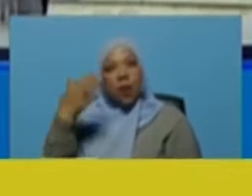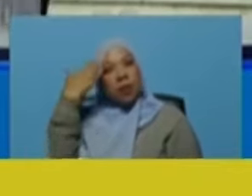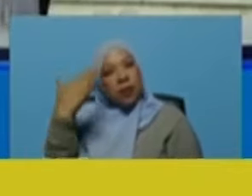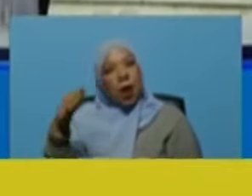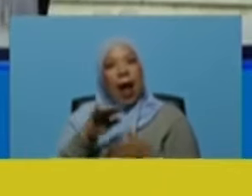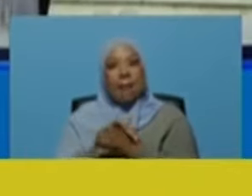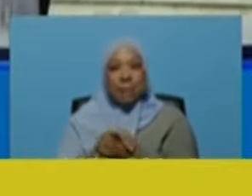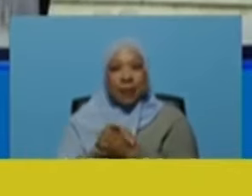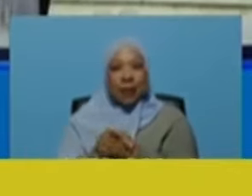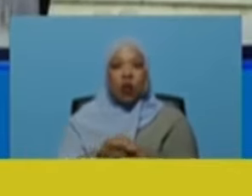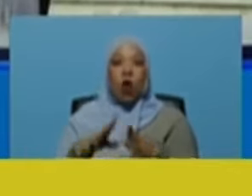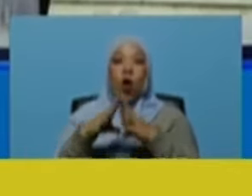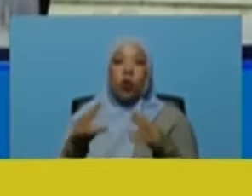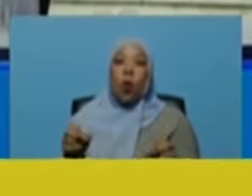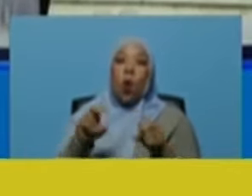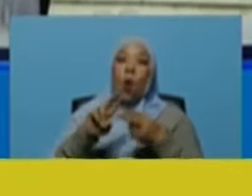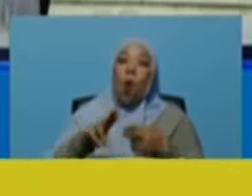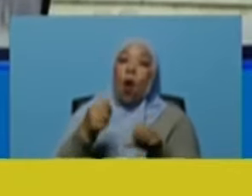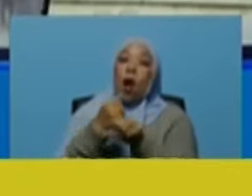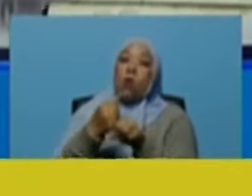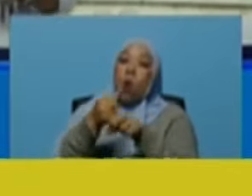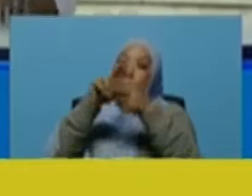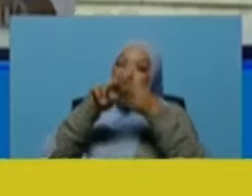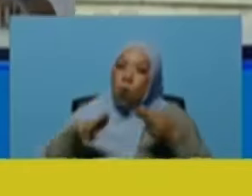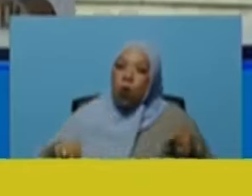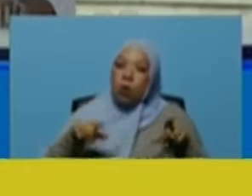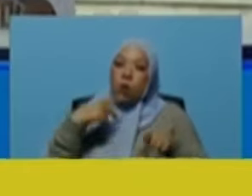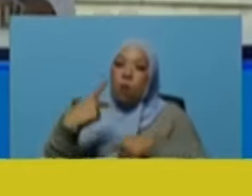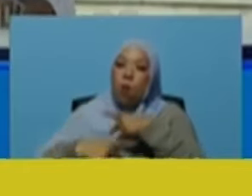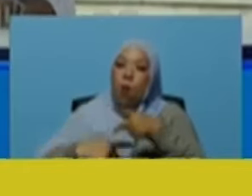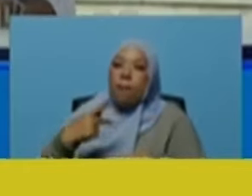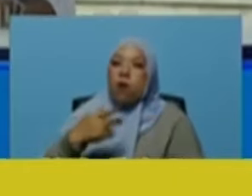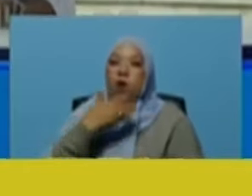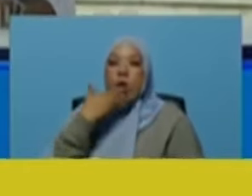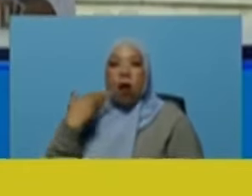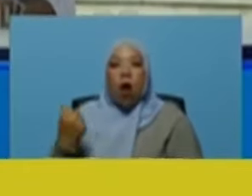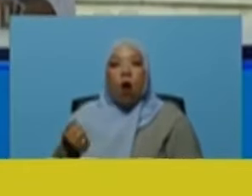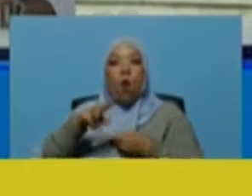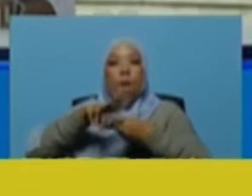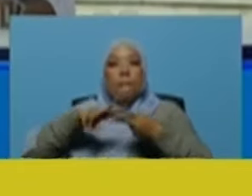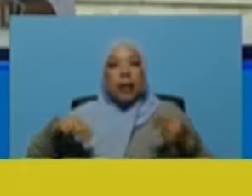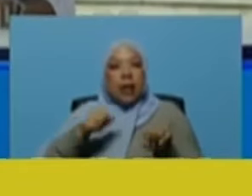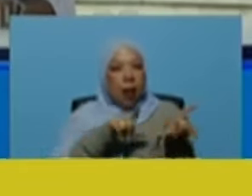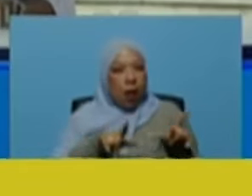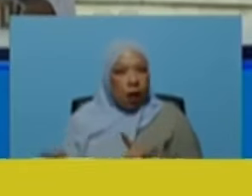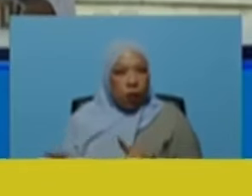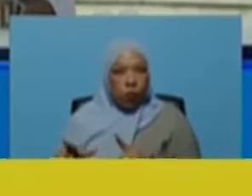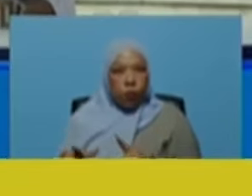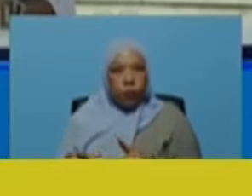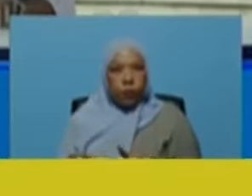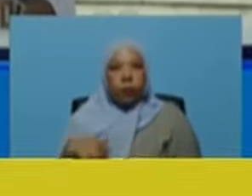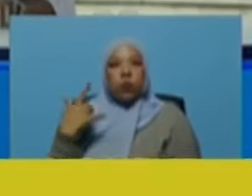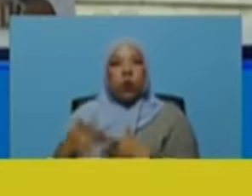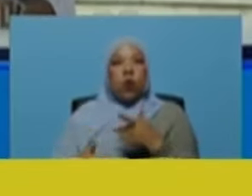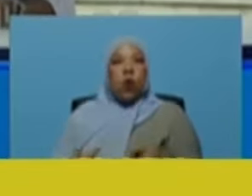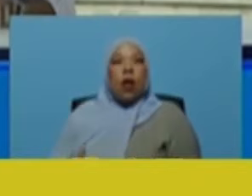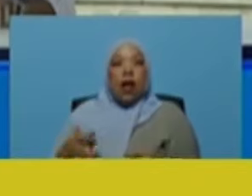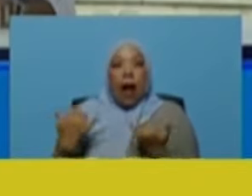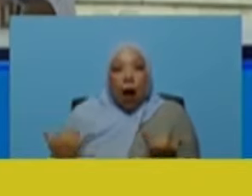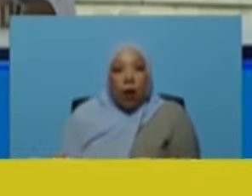my greeting, and all the commitments that I made with you, all of those commitments are going to be fulfilled. We're going to proceed now to